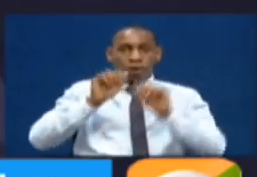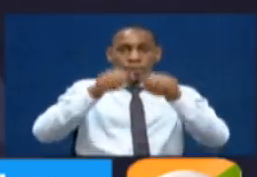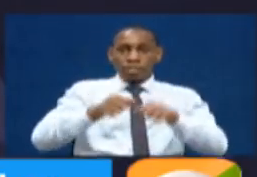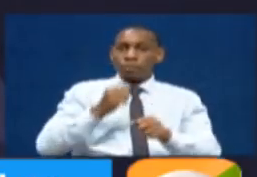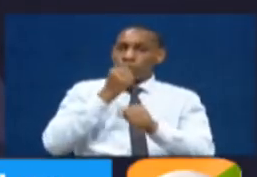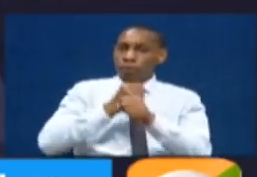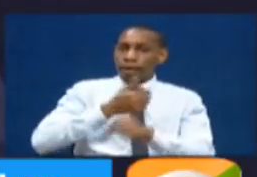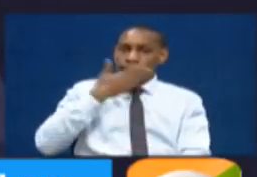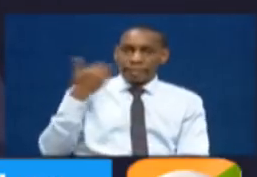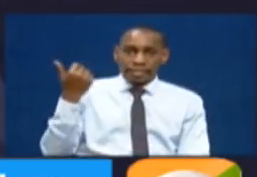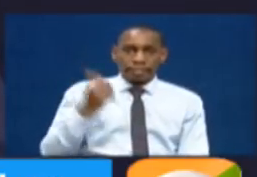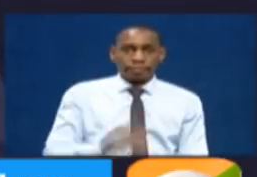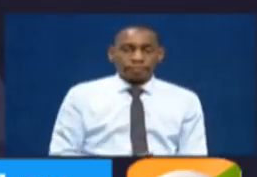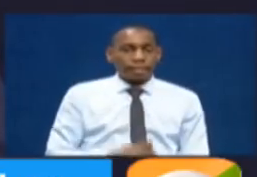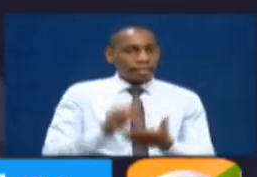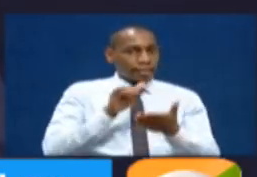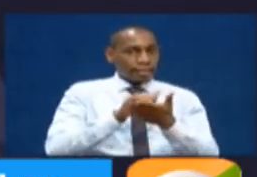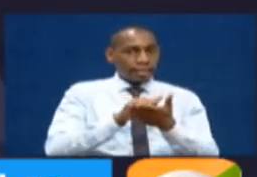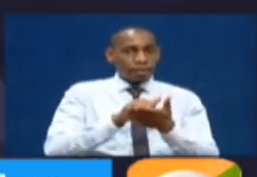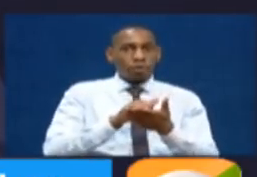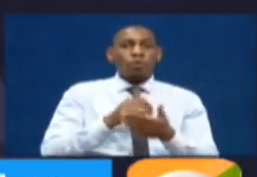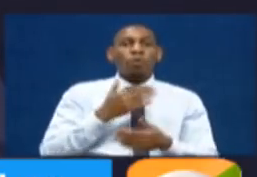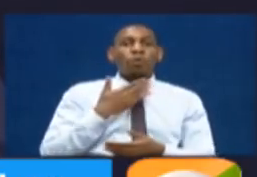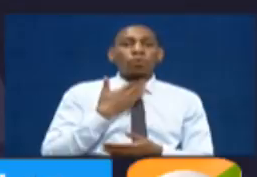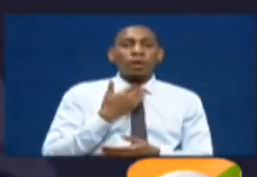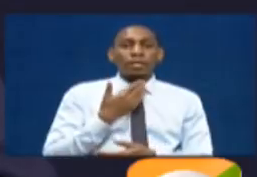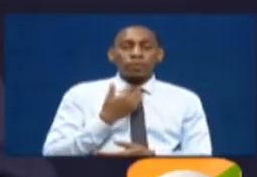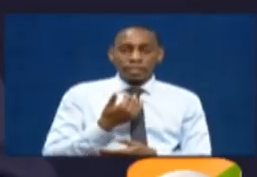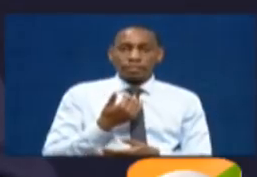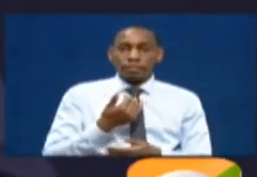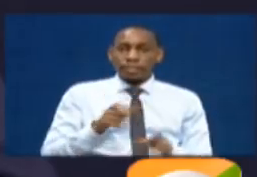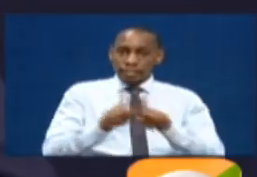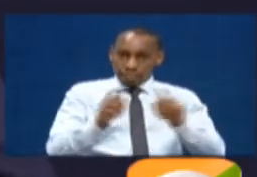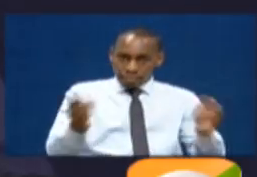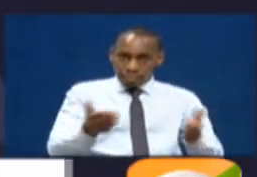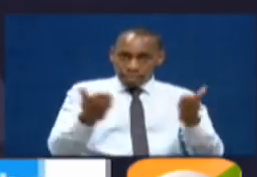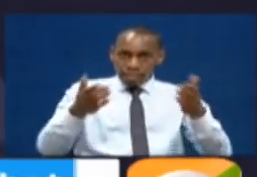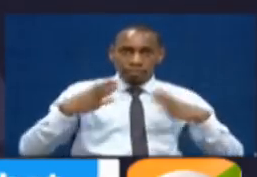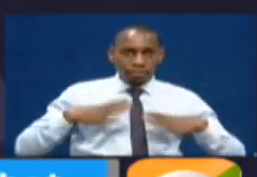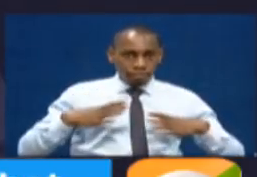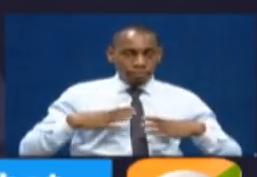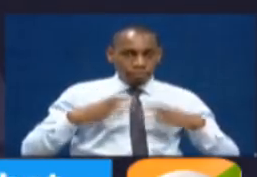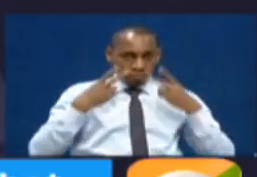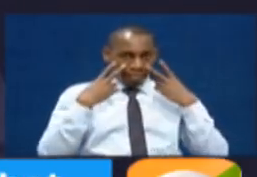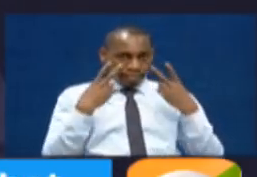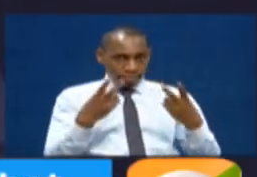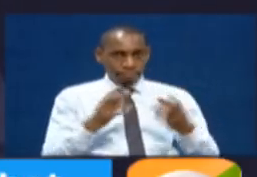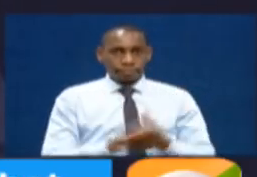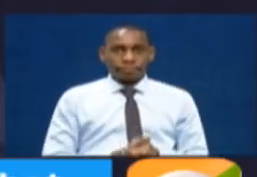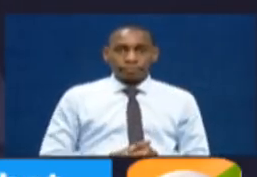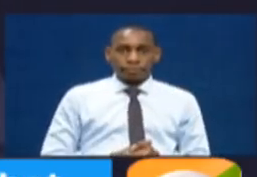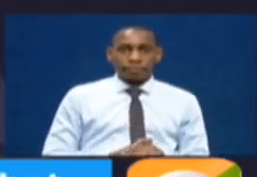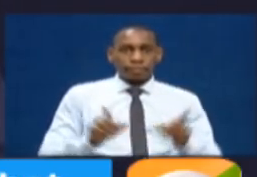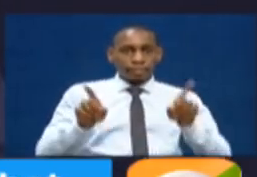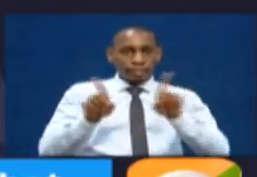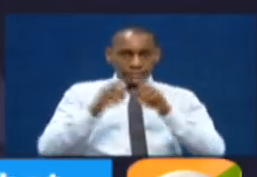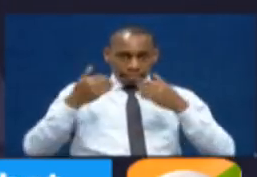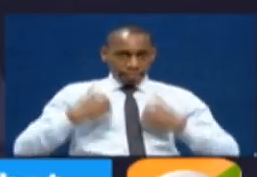better. So that is one thing I'd like to look at and to encourage people to look at. And as far as I'm concerned,